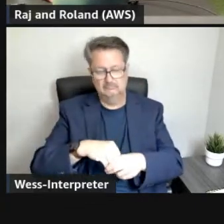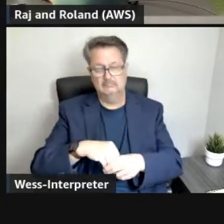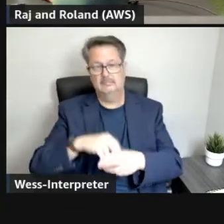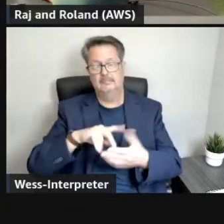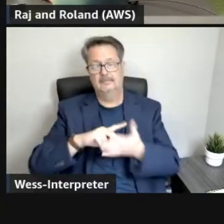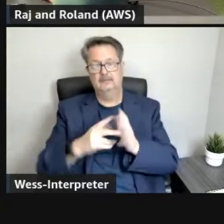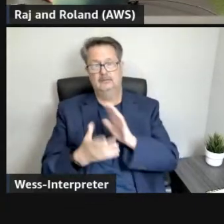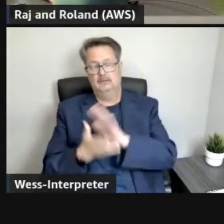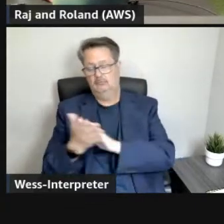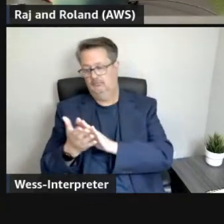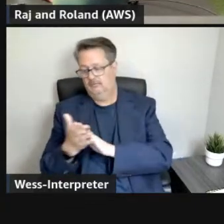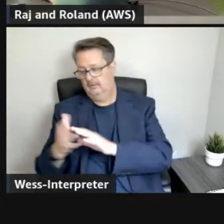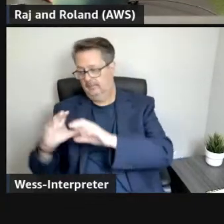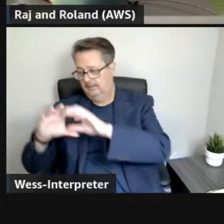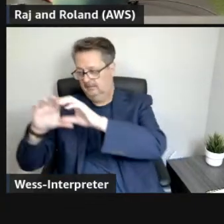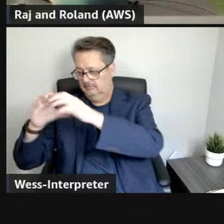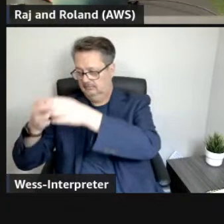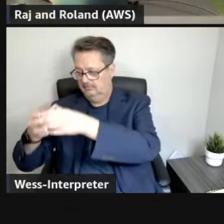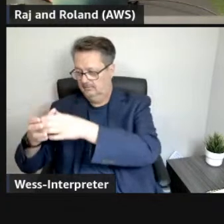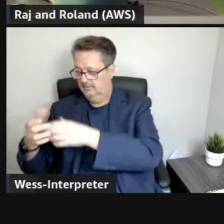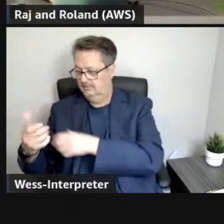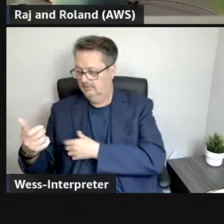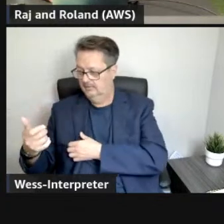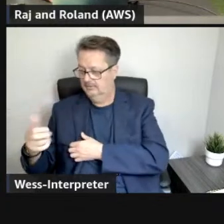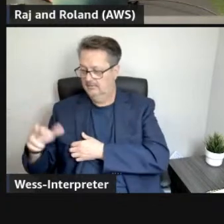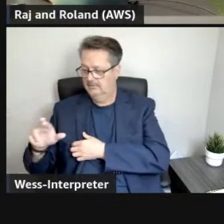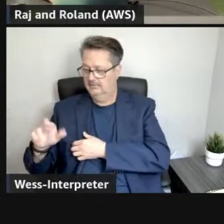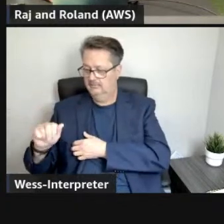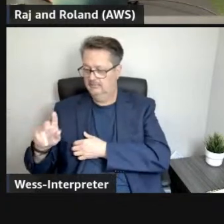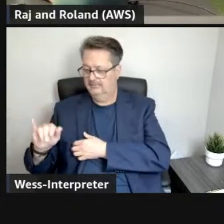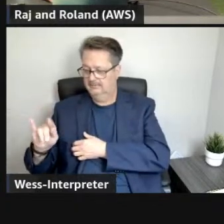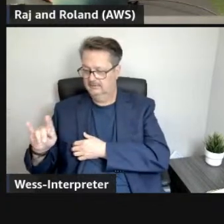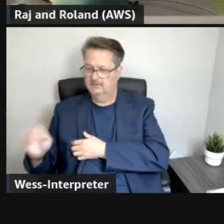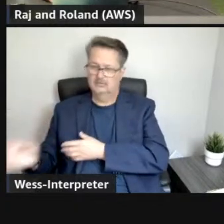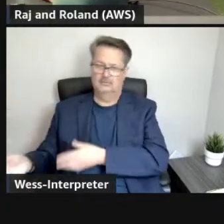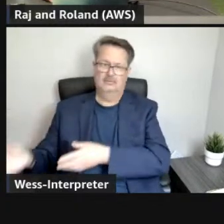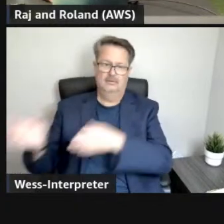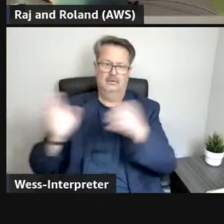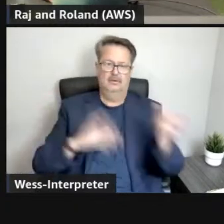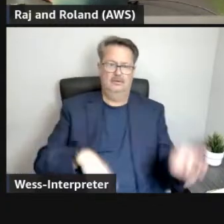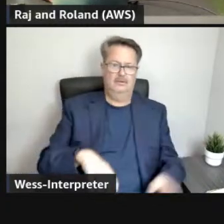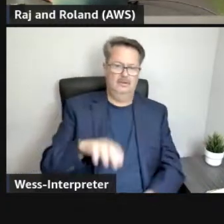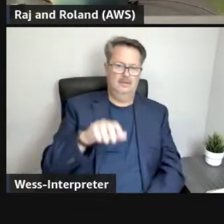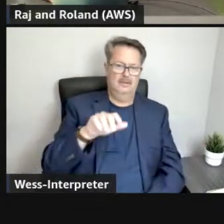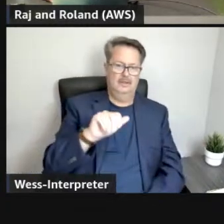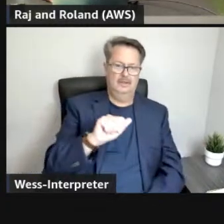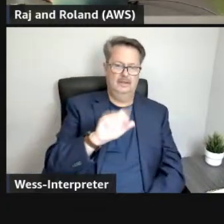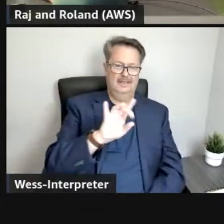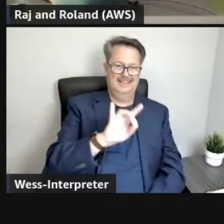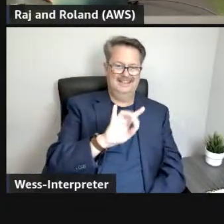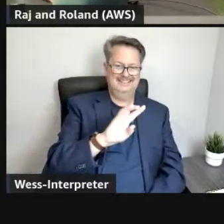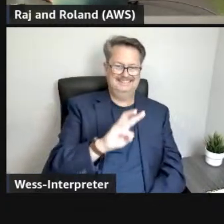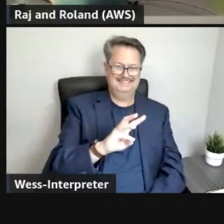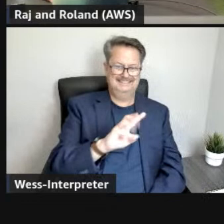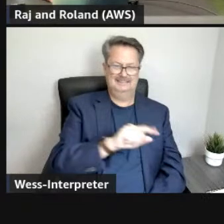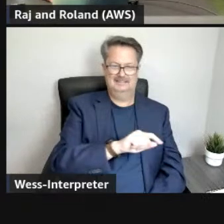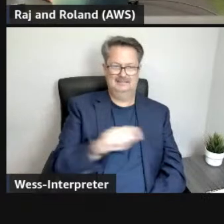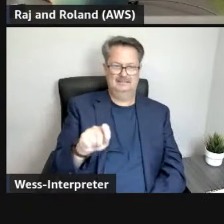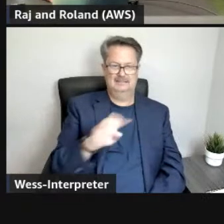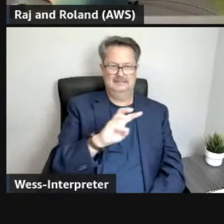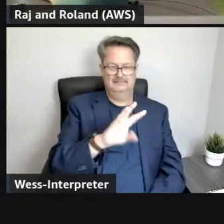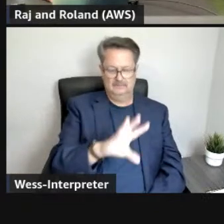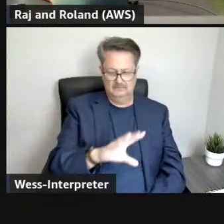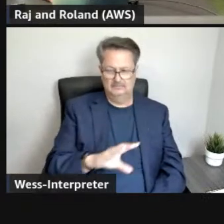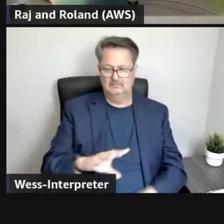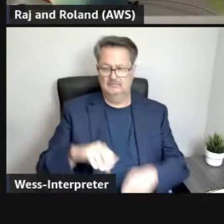container either in Graviton as well as x86 instances. Amazon EKS provides full support for Graviton, as in